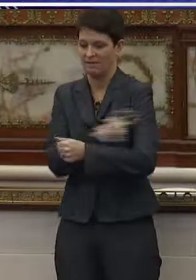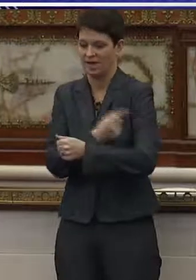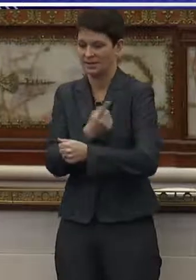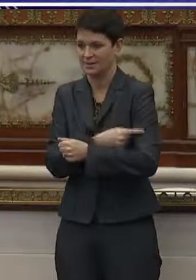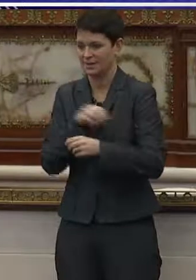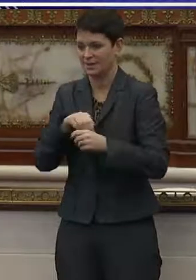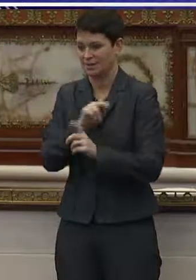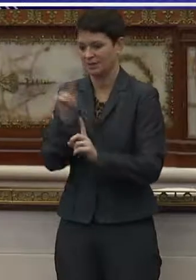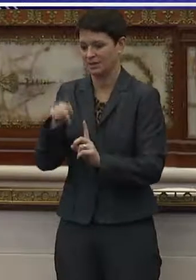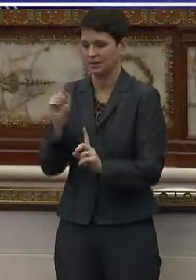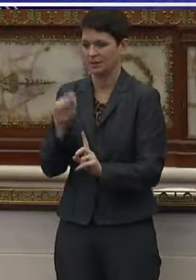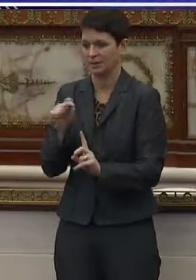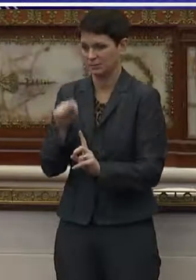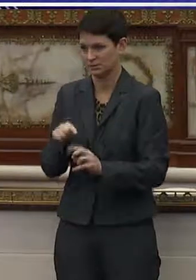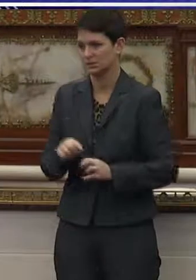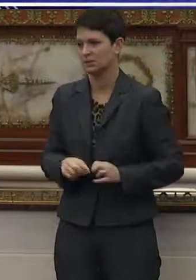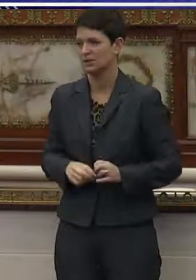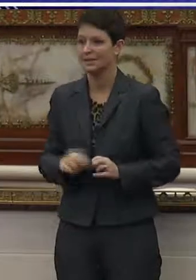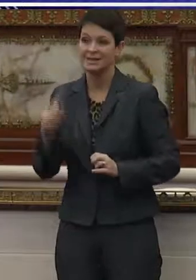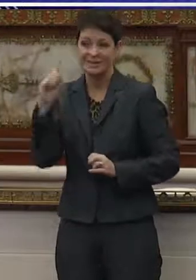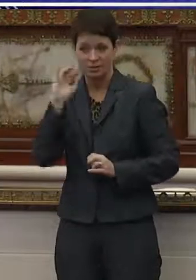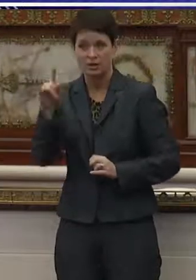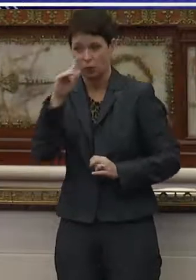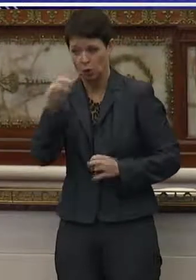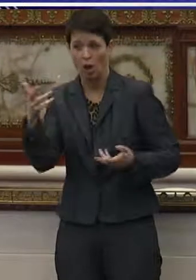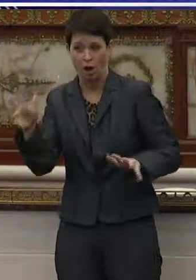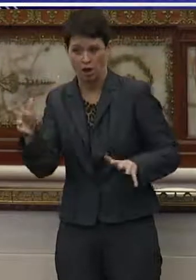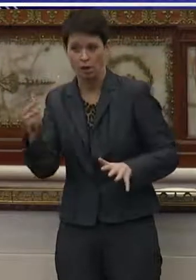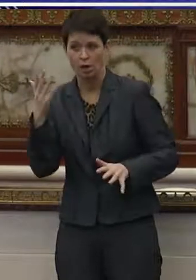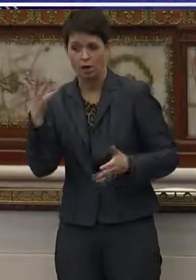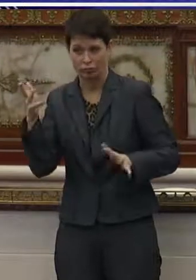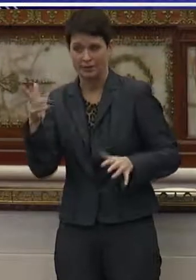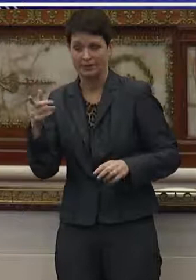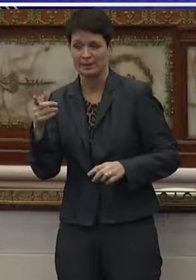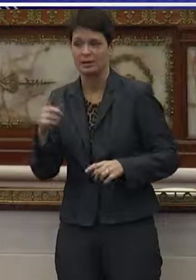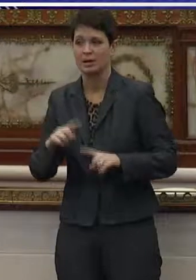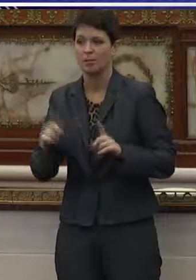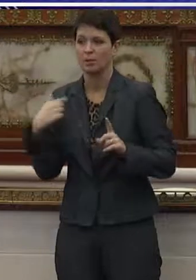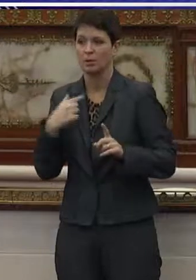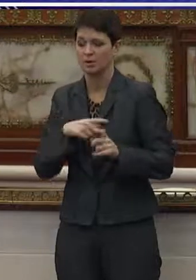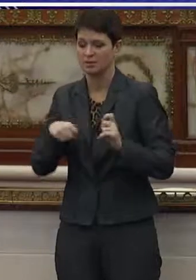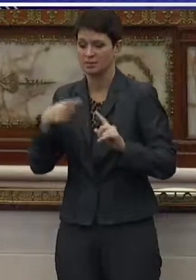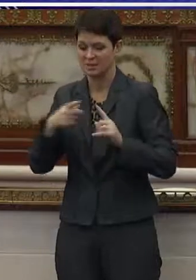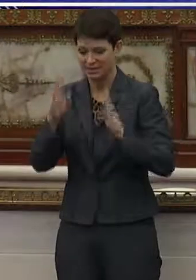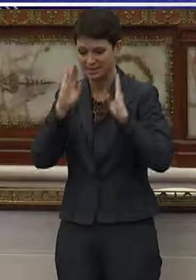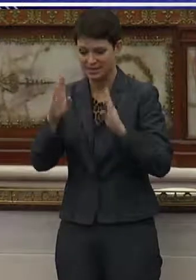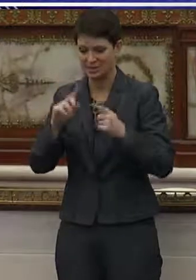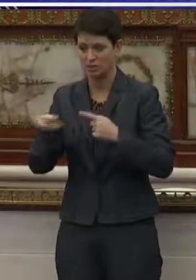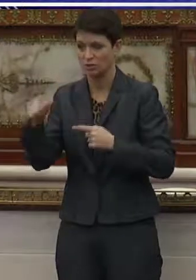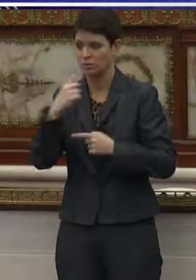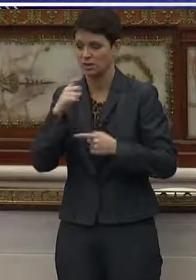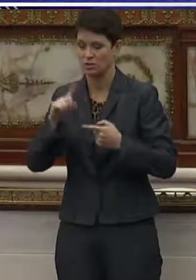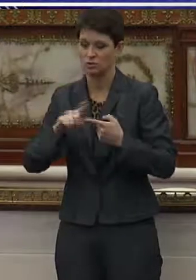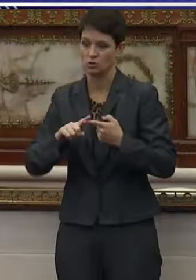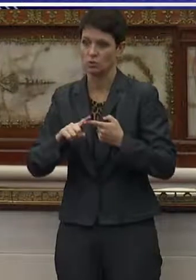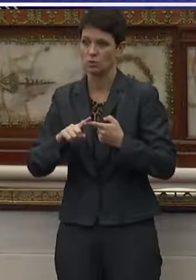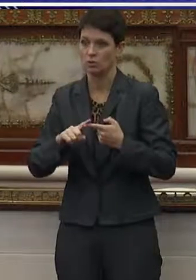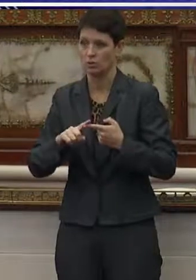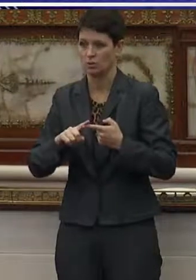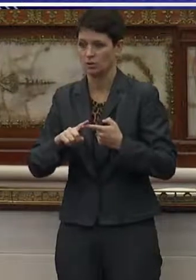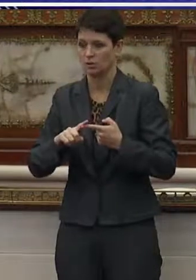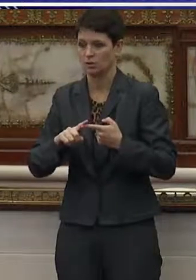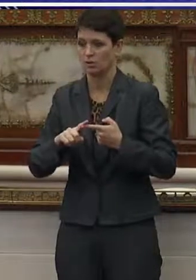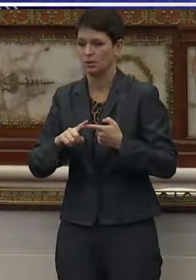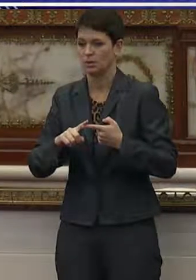in Philadelphia. It sounds like you are, though, already, and that we're particularly attentive, as you said, to zip